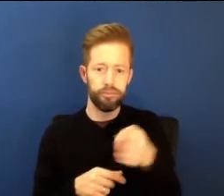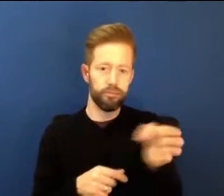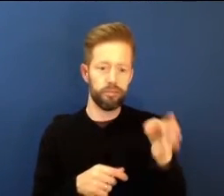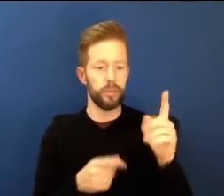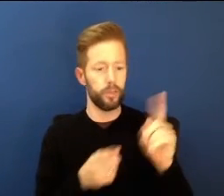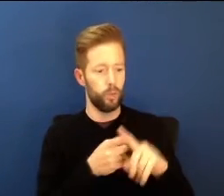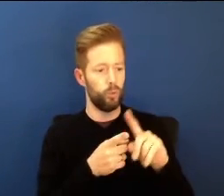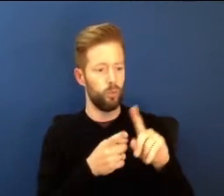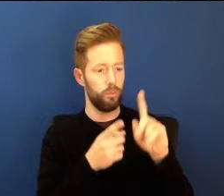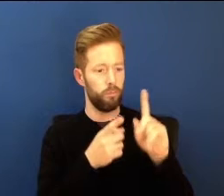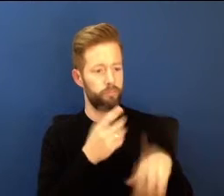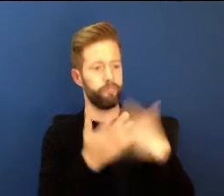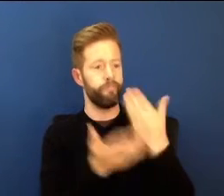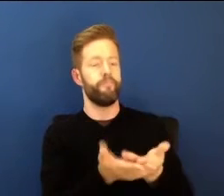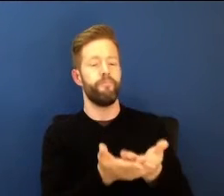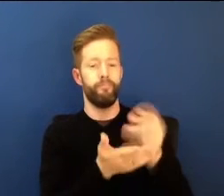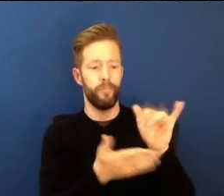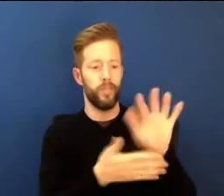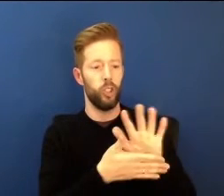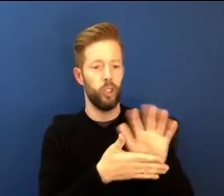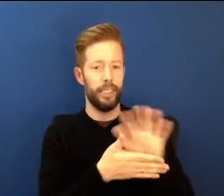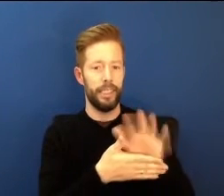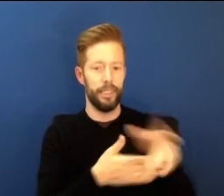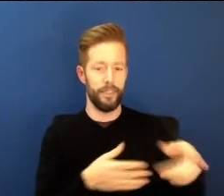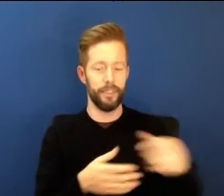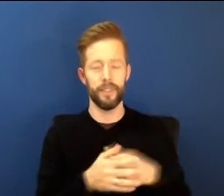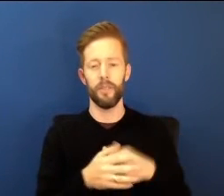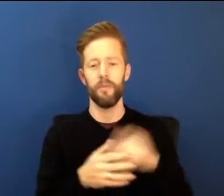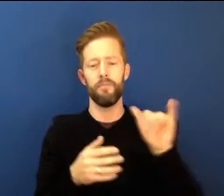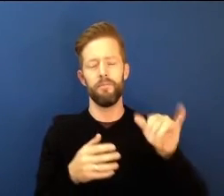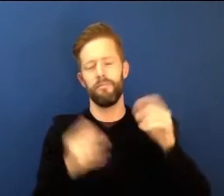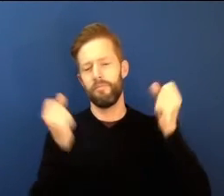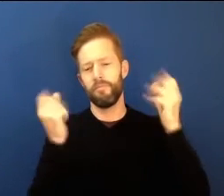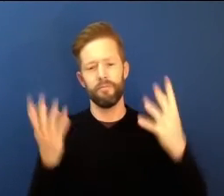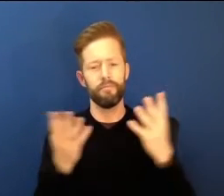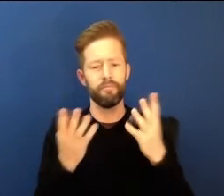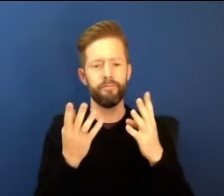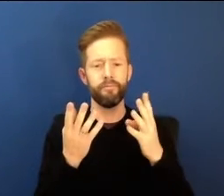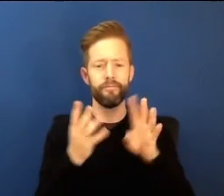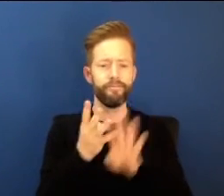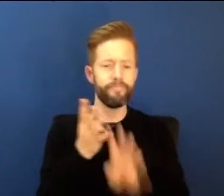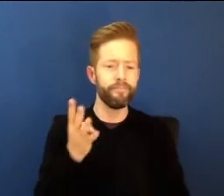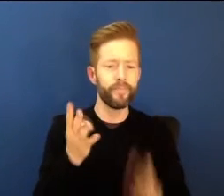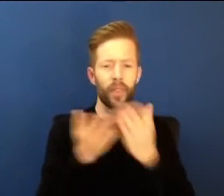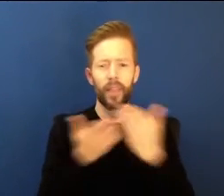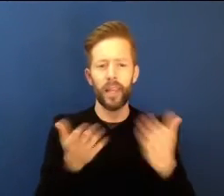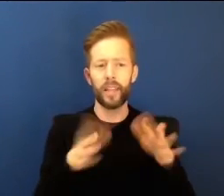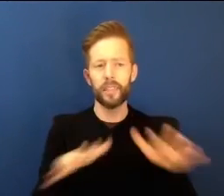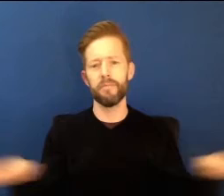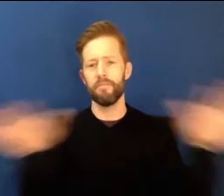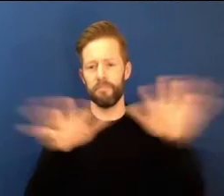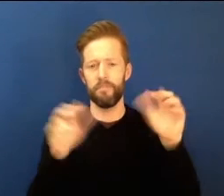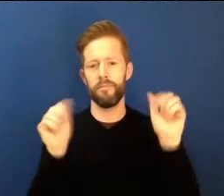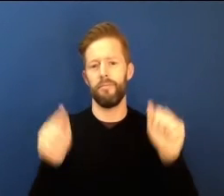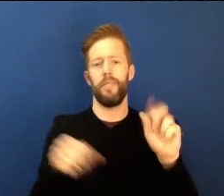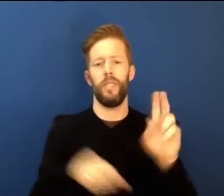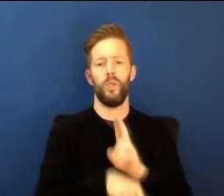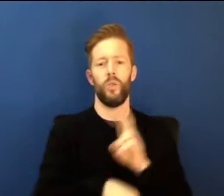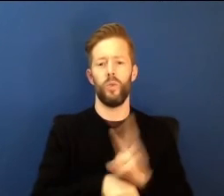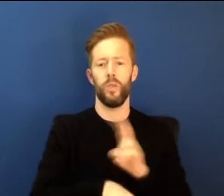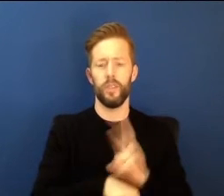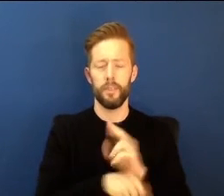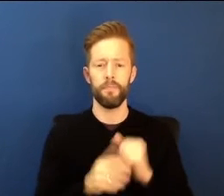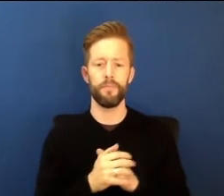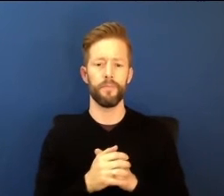point B to get to the cheese. So there's a lot of things that are out there that can